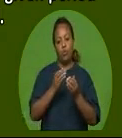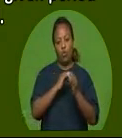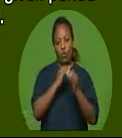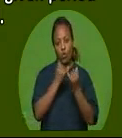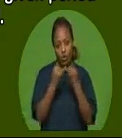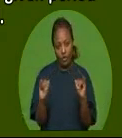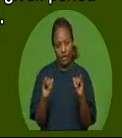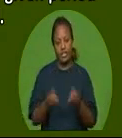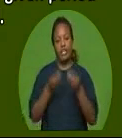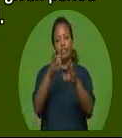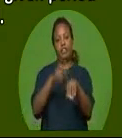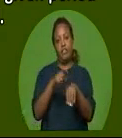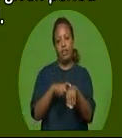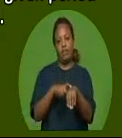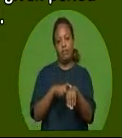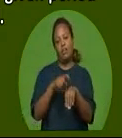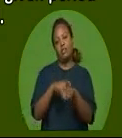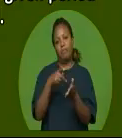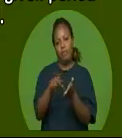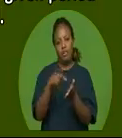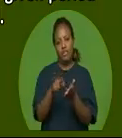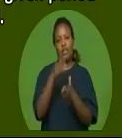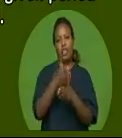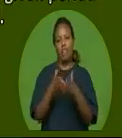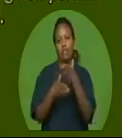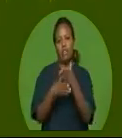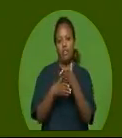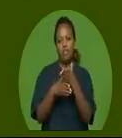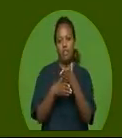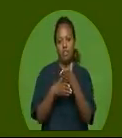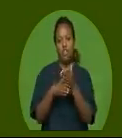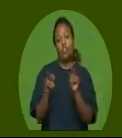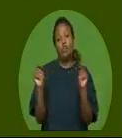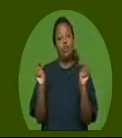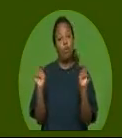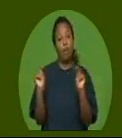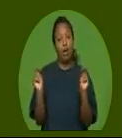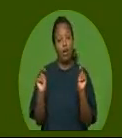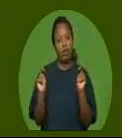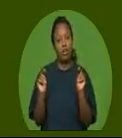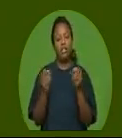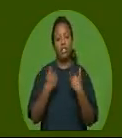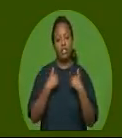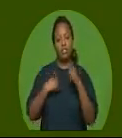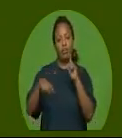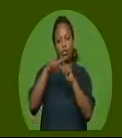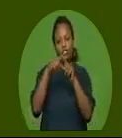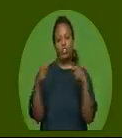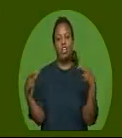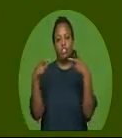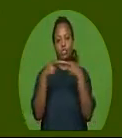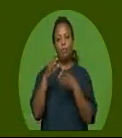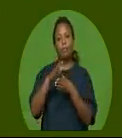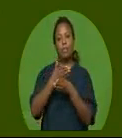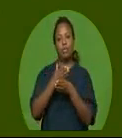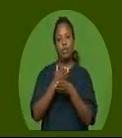given period of time at a given price level. Normally, there is a positive